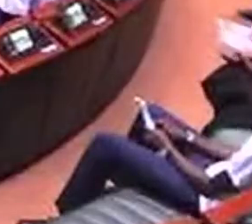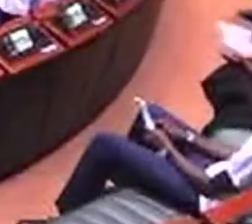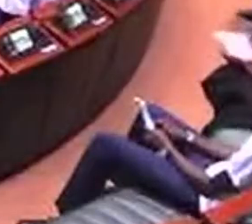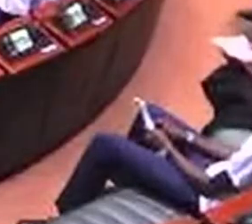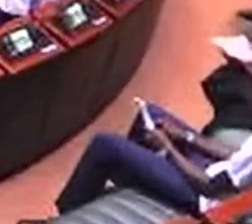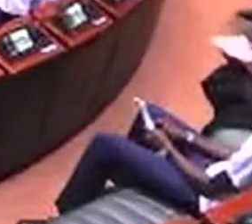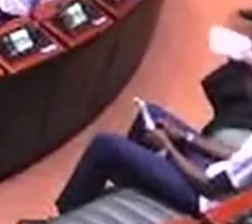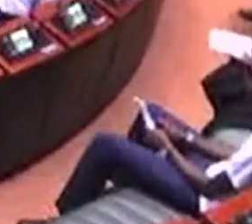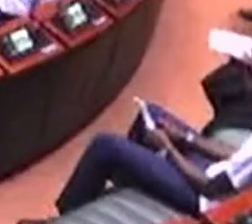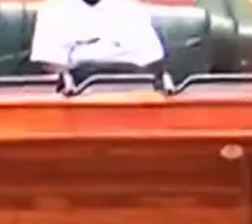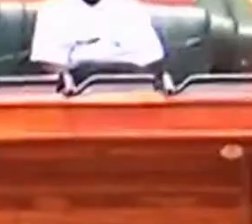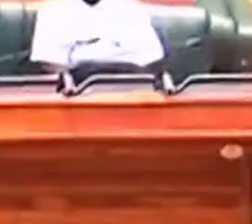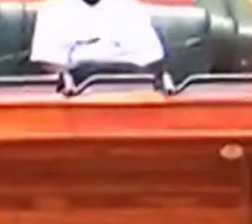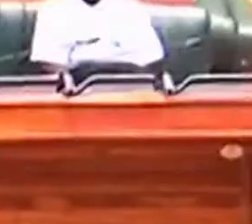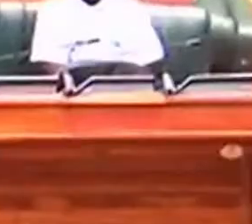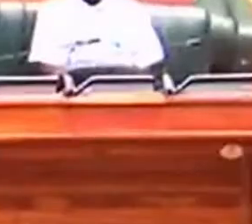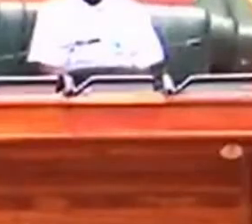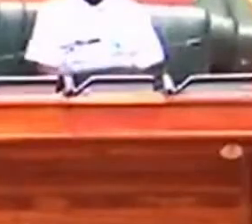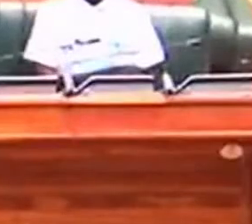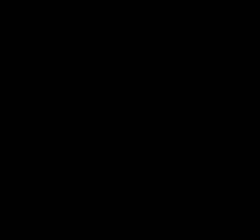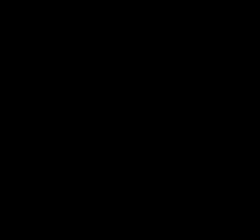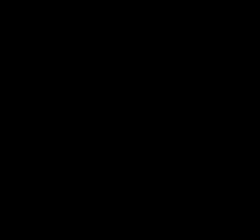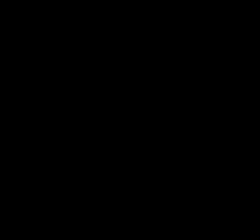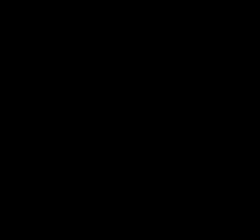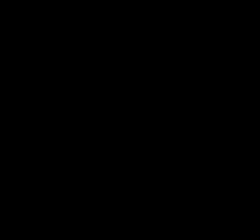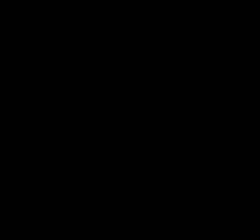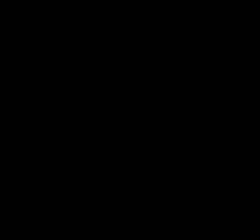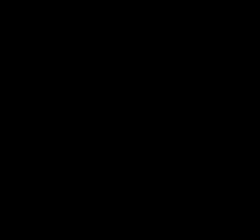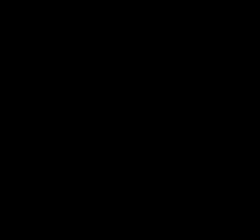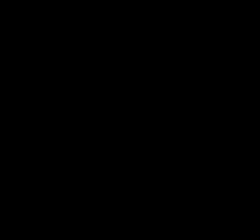Honorable members, before we get to